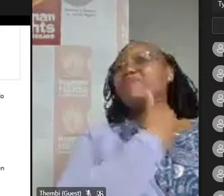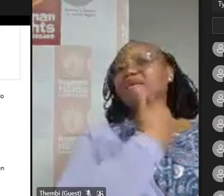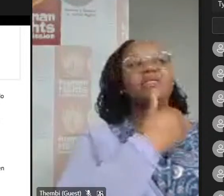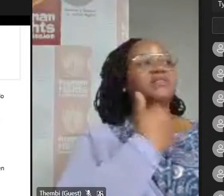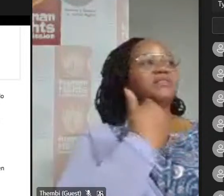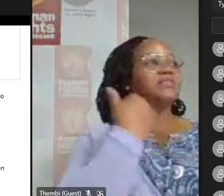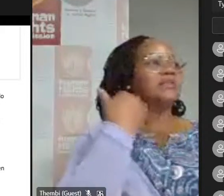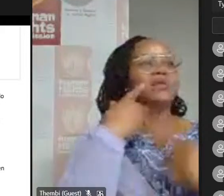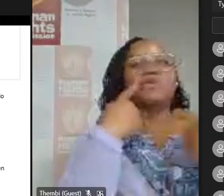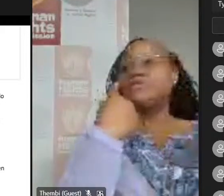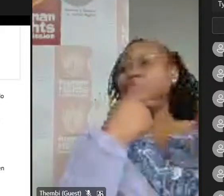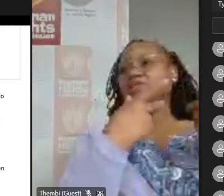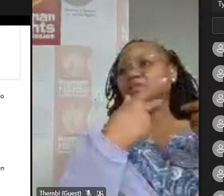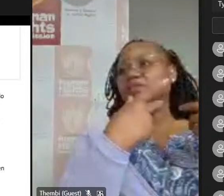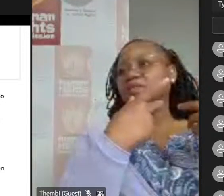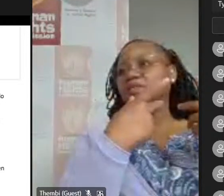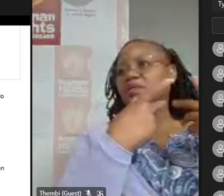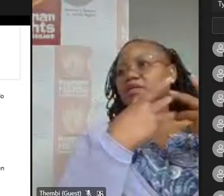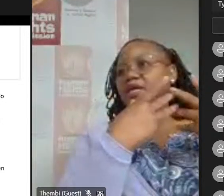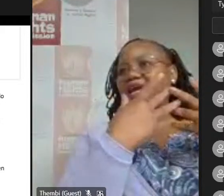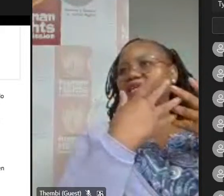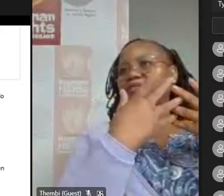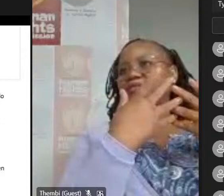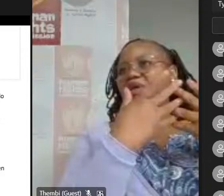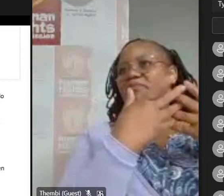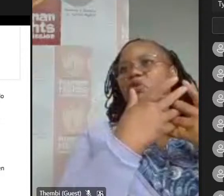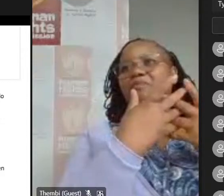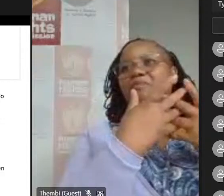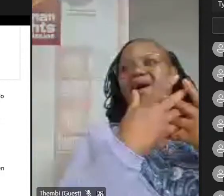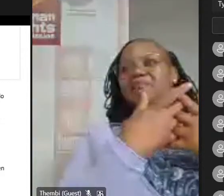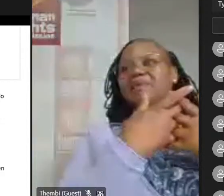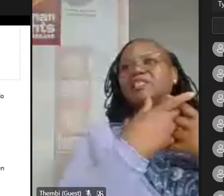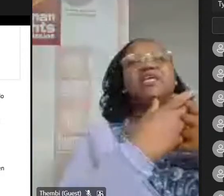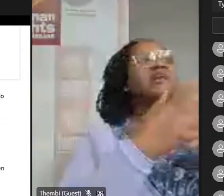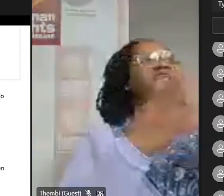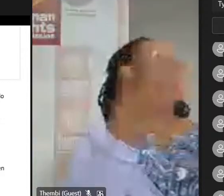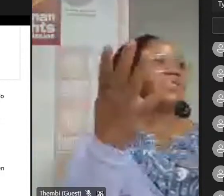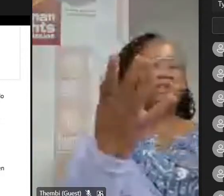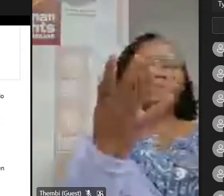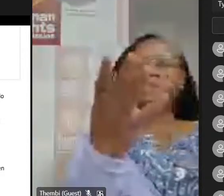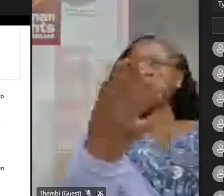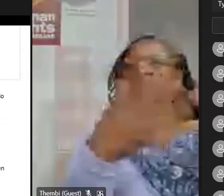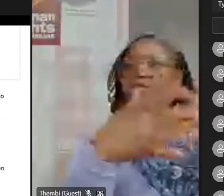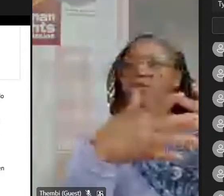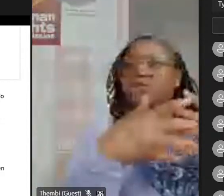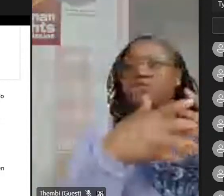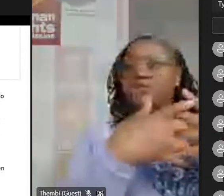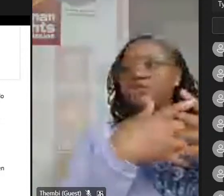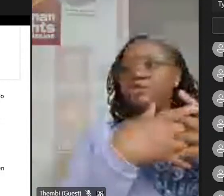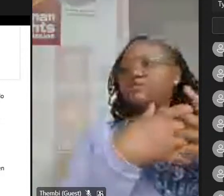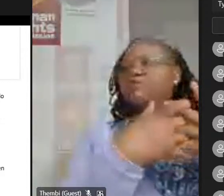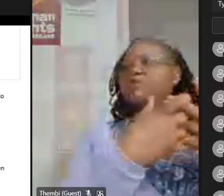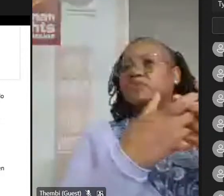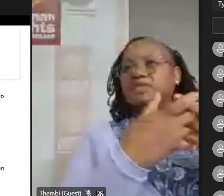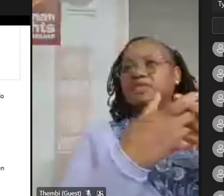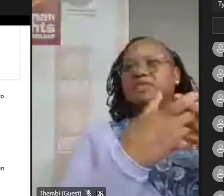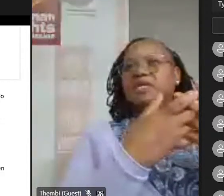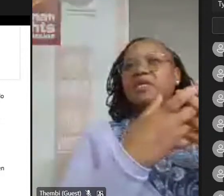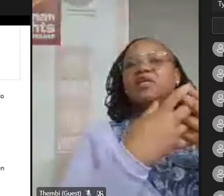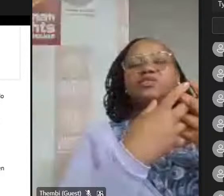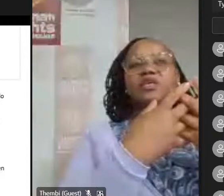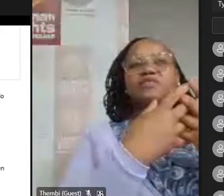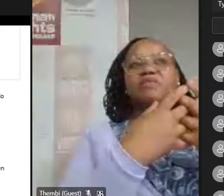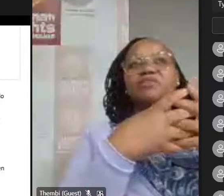have markings on our faces, at maybe to mark a particular phase that you are going through in terms of growth,